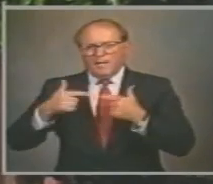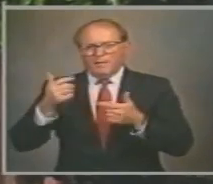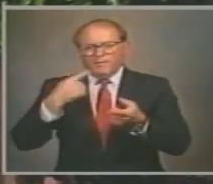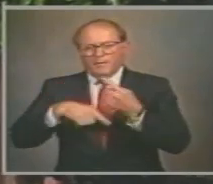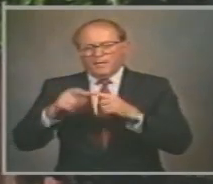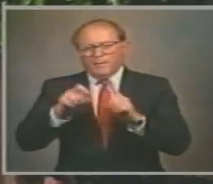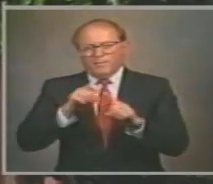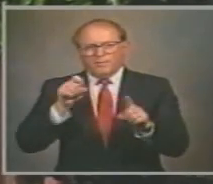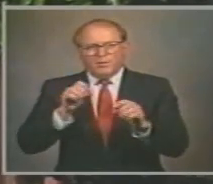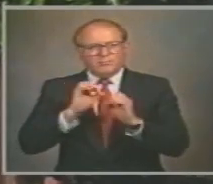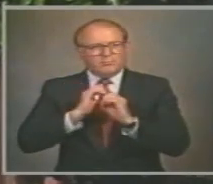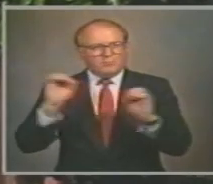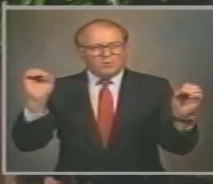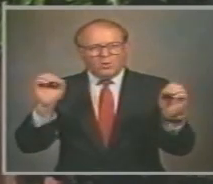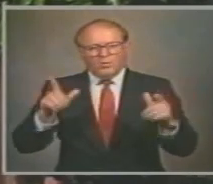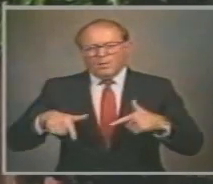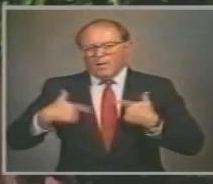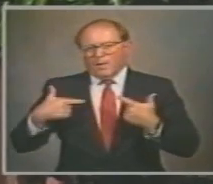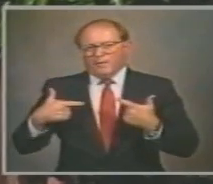life at all.